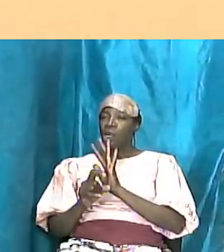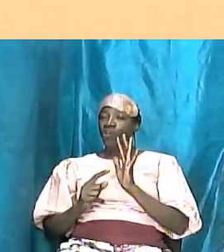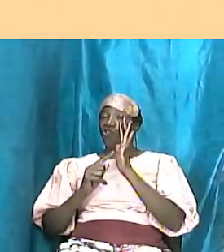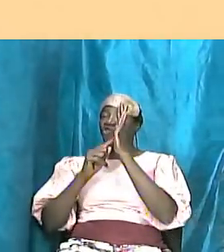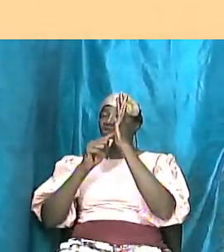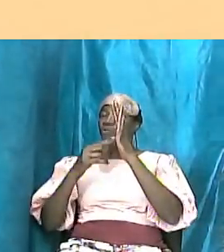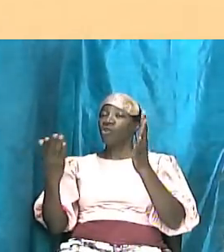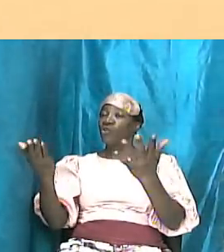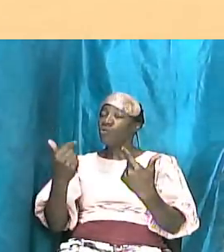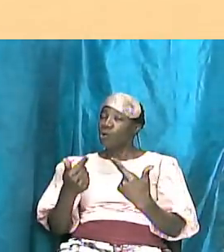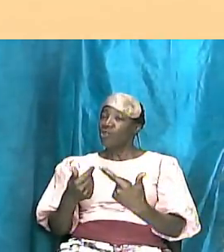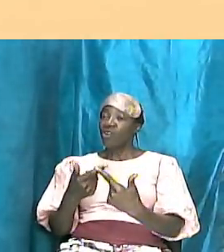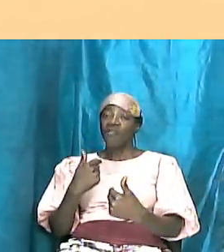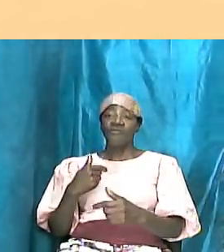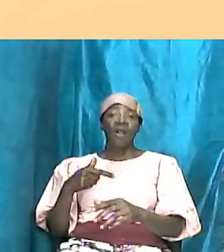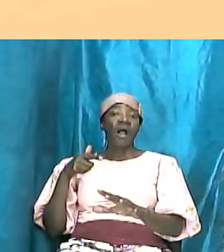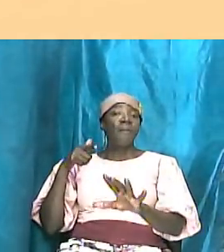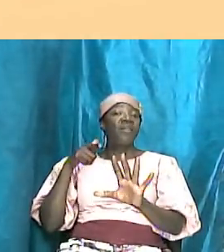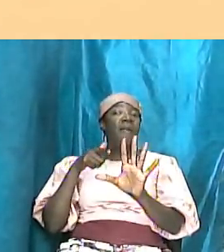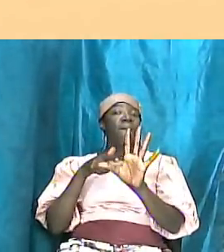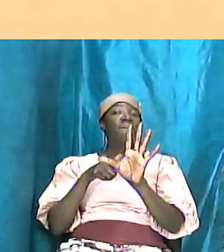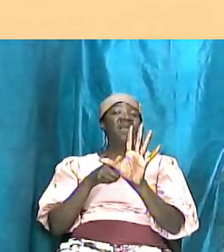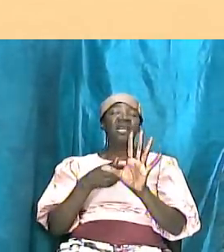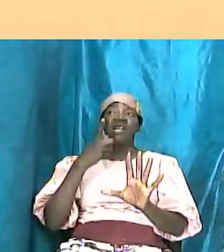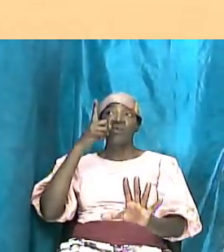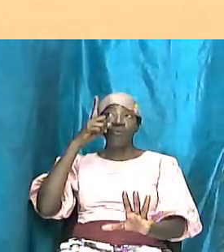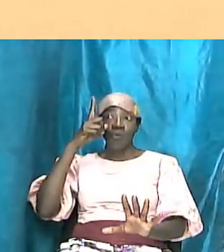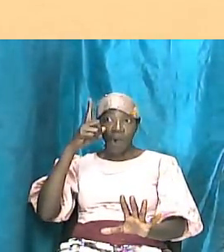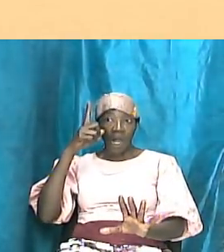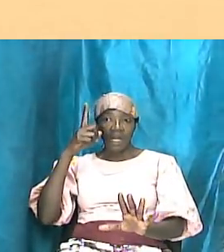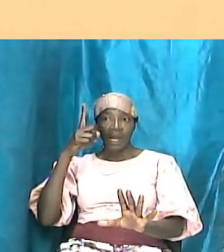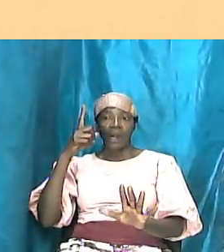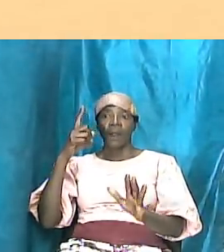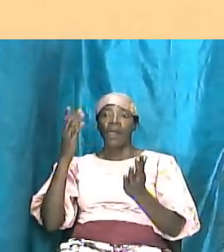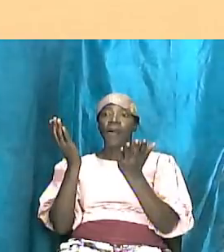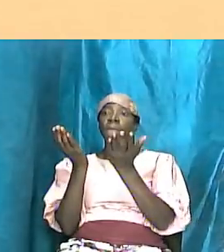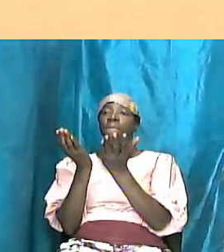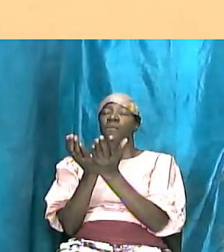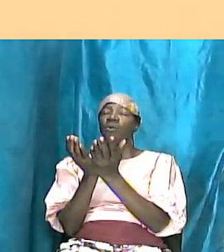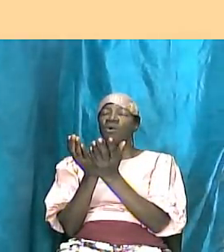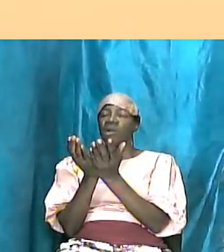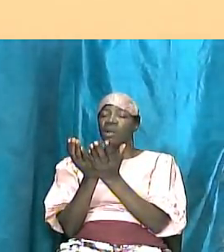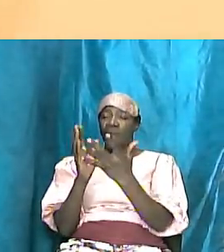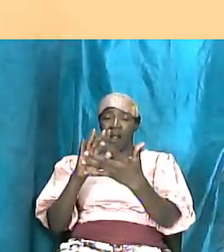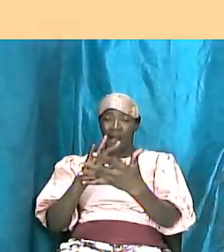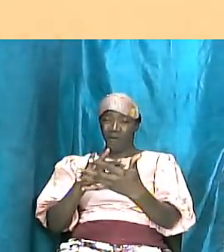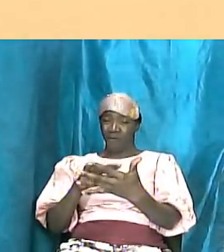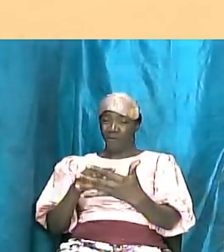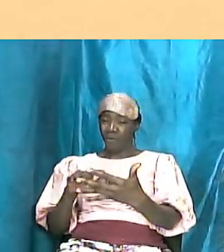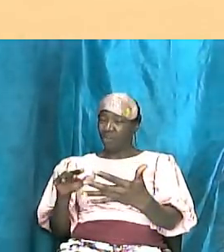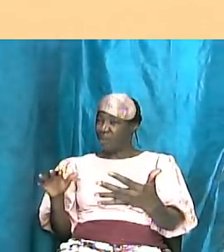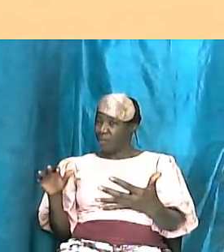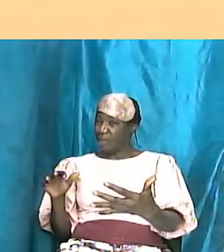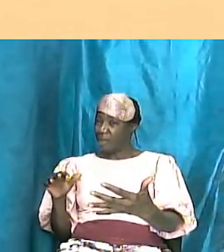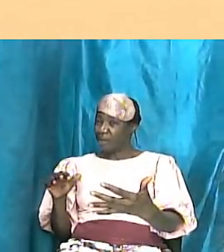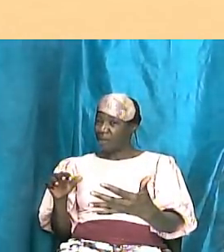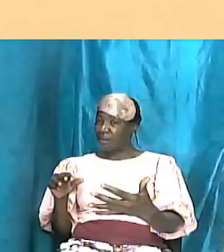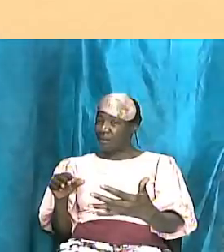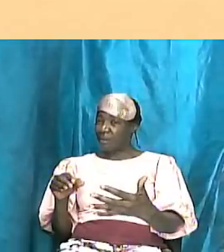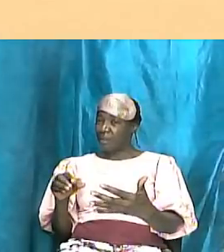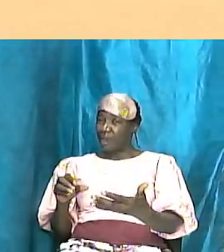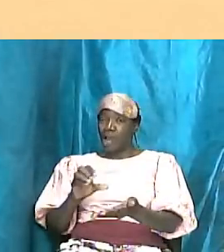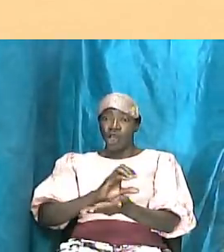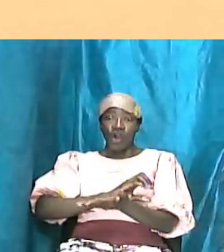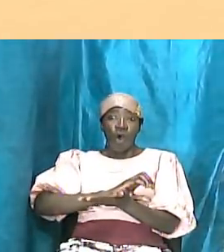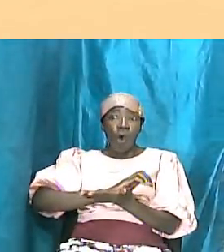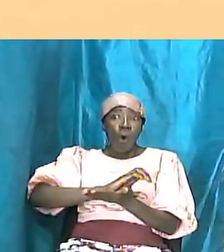in one book, in a few chapters. An entire history was outlined.